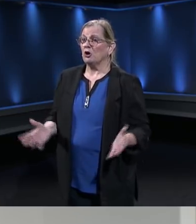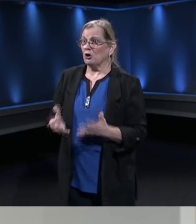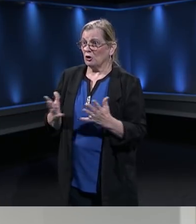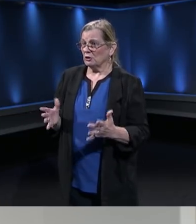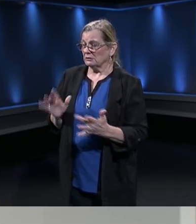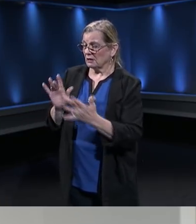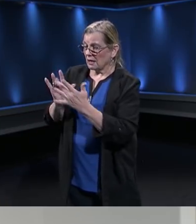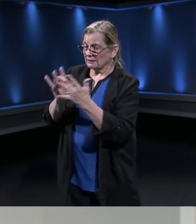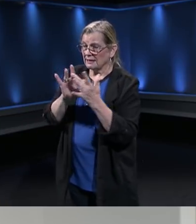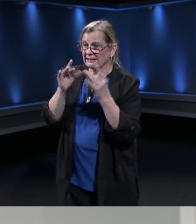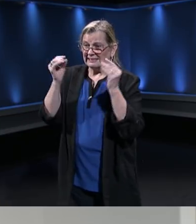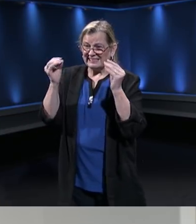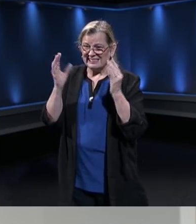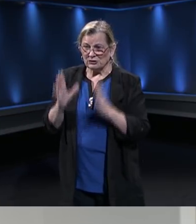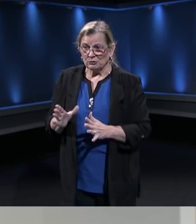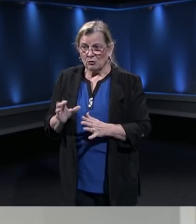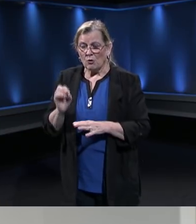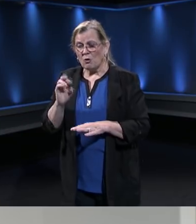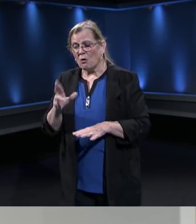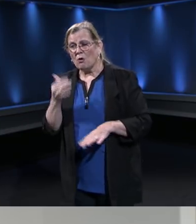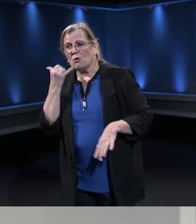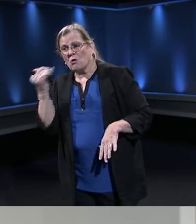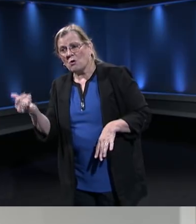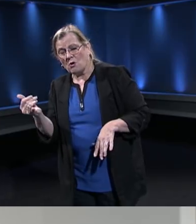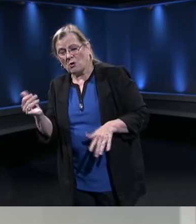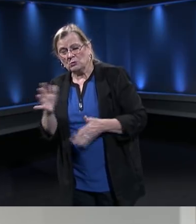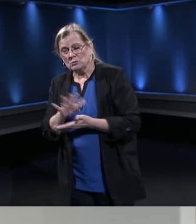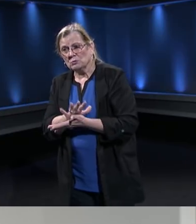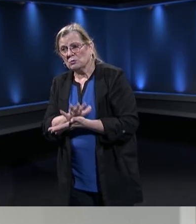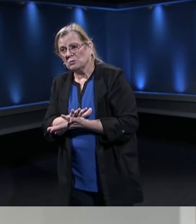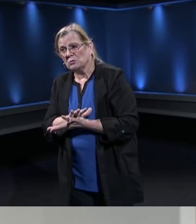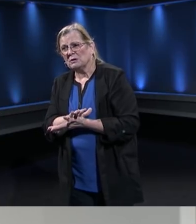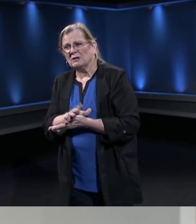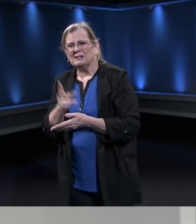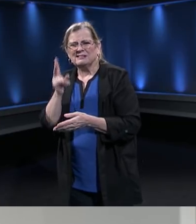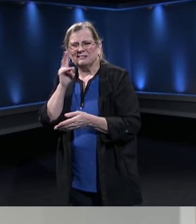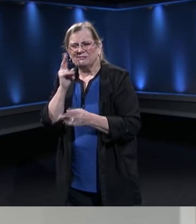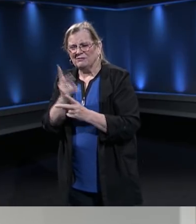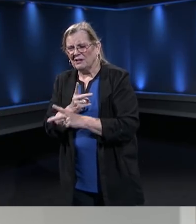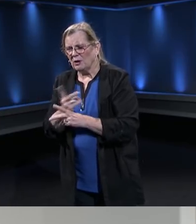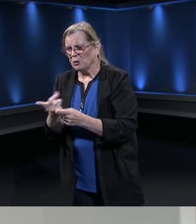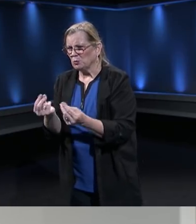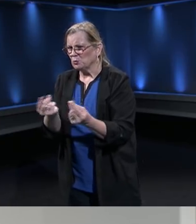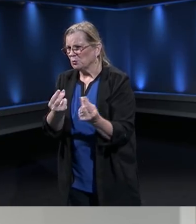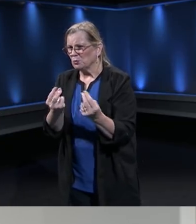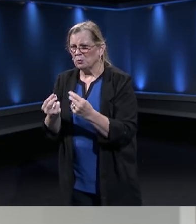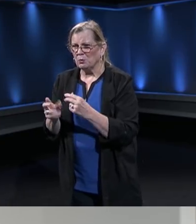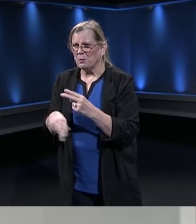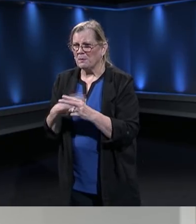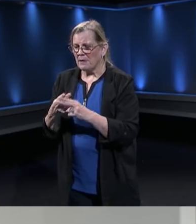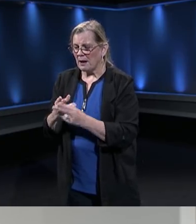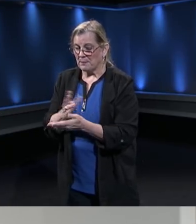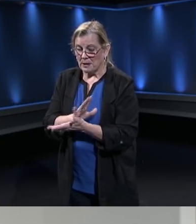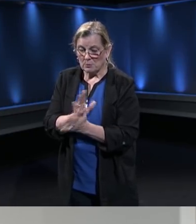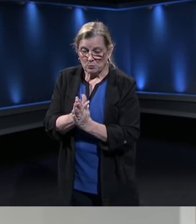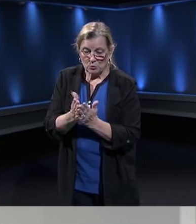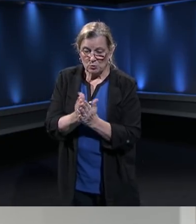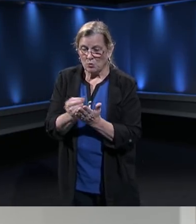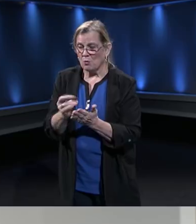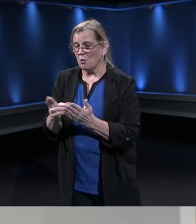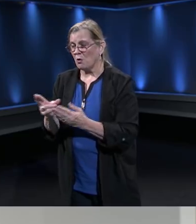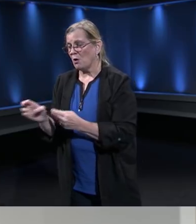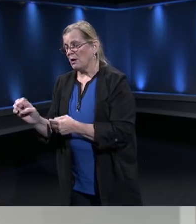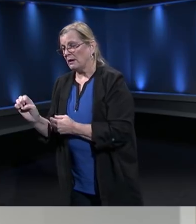teacher, to call the school, and we can figure out ways to provide the materials that you need so that your child